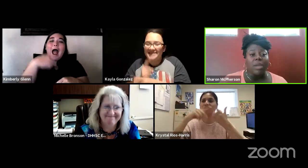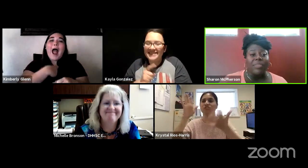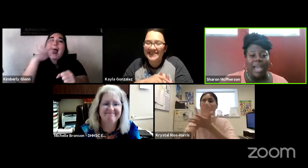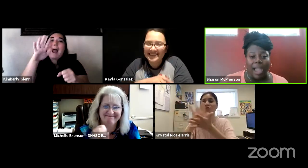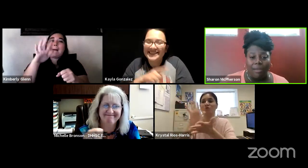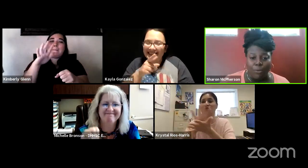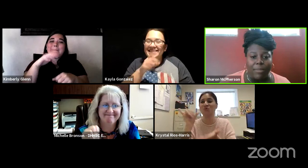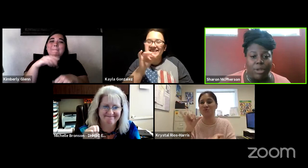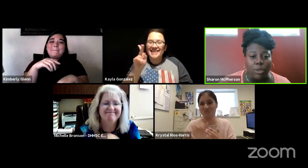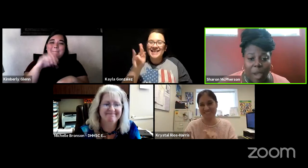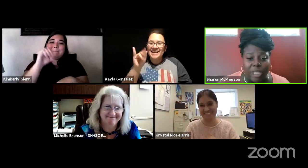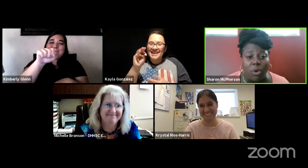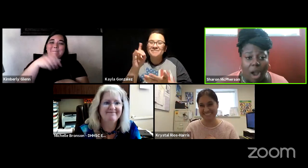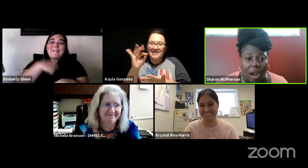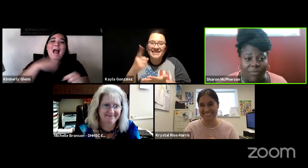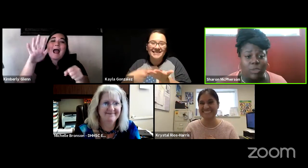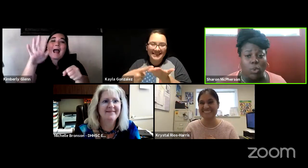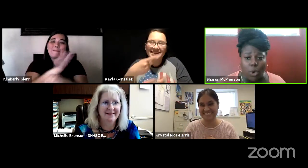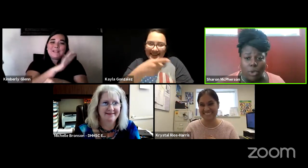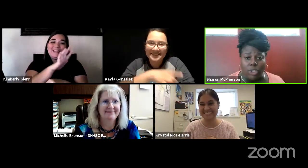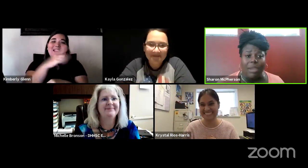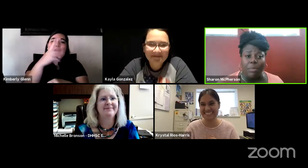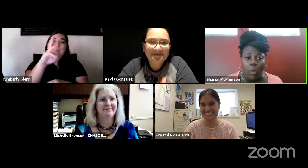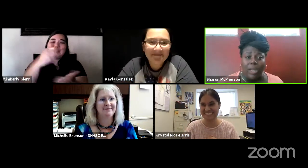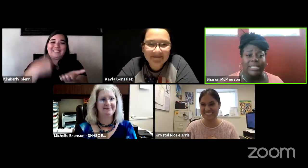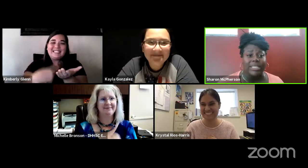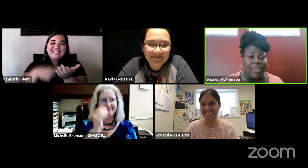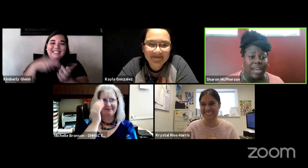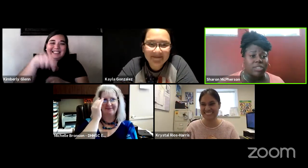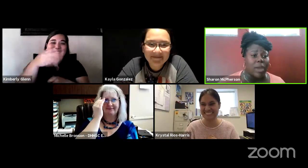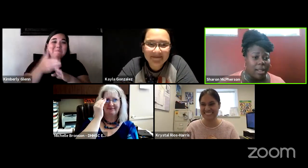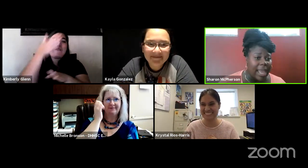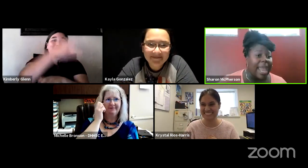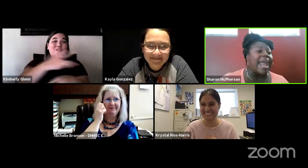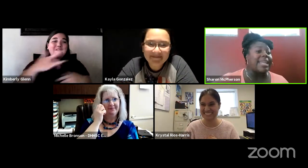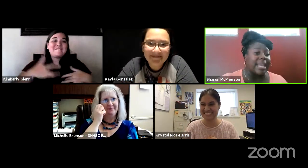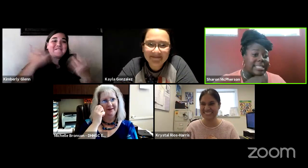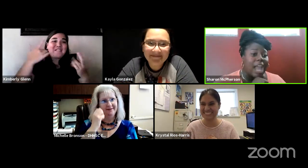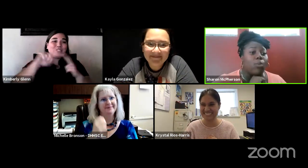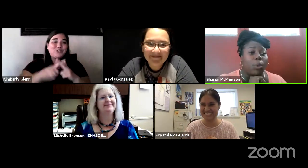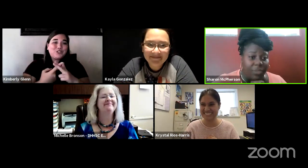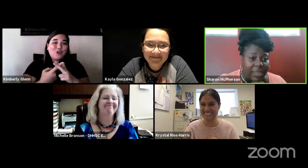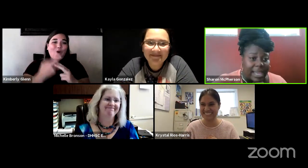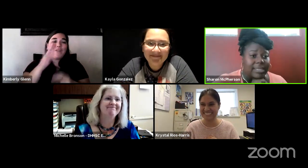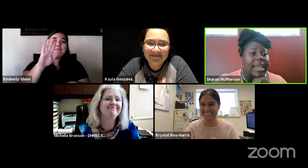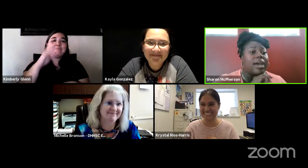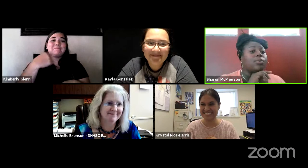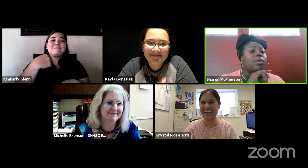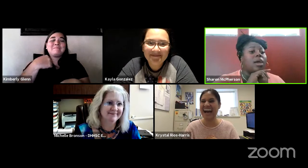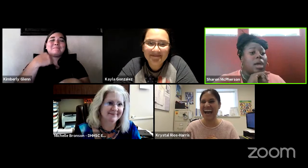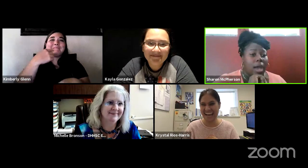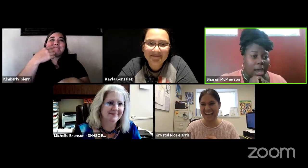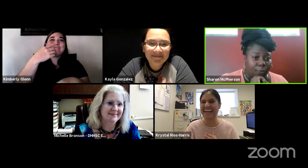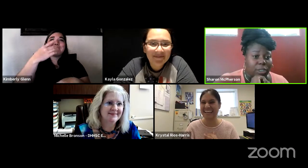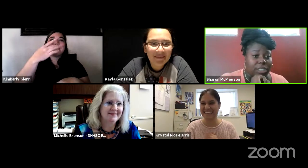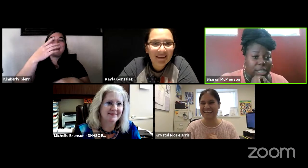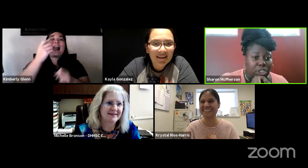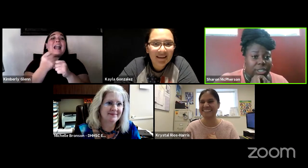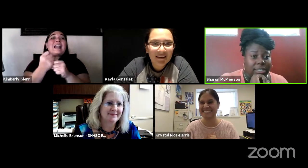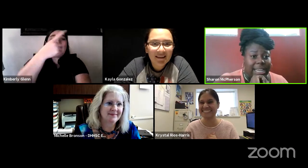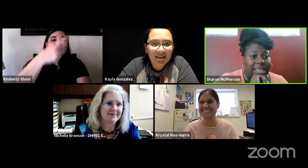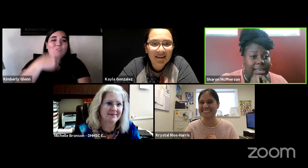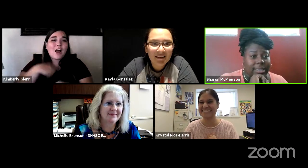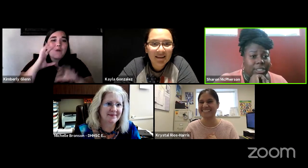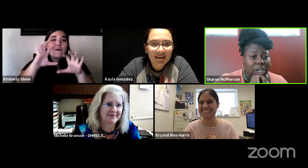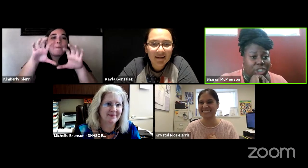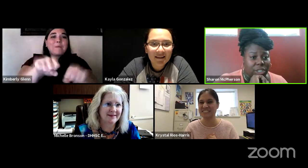We were talking about the time frame. You know, there's possible conflicts with work, so maybe we want to consider that as well. And yes, I will put that down for